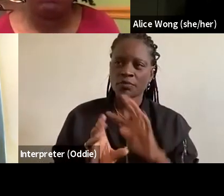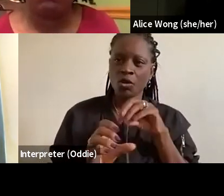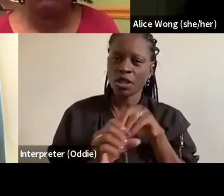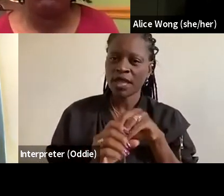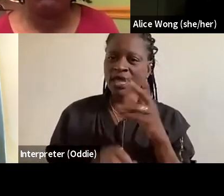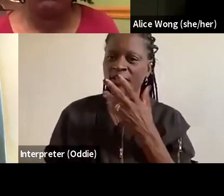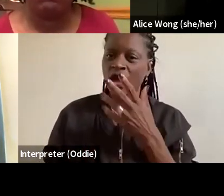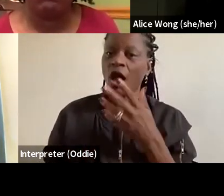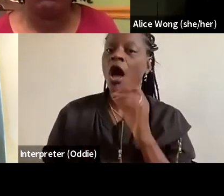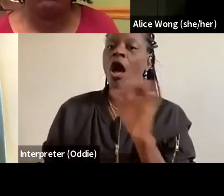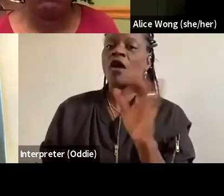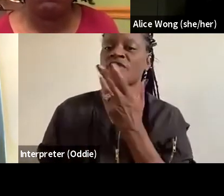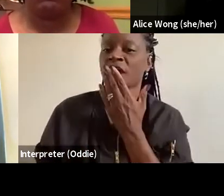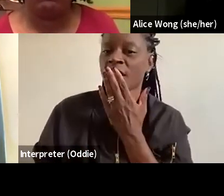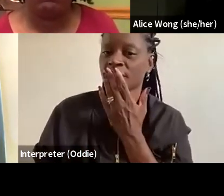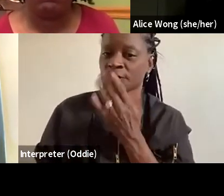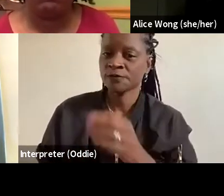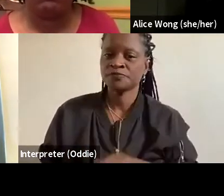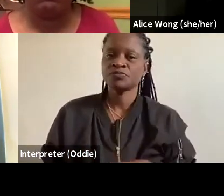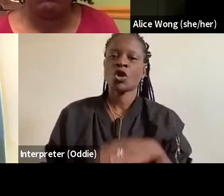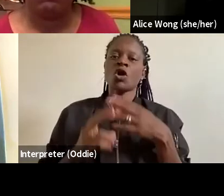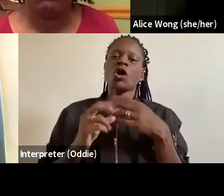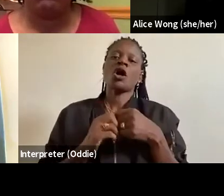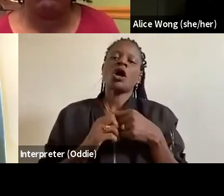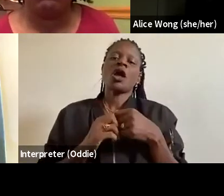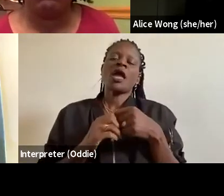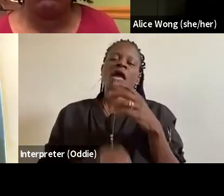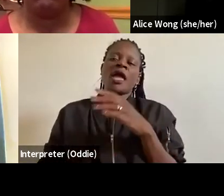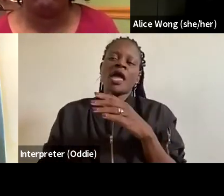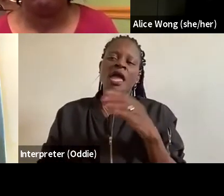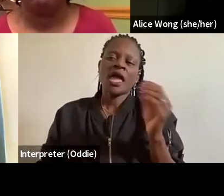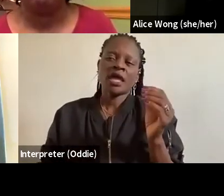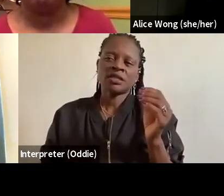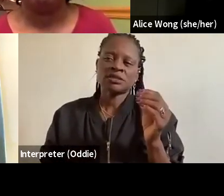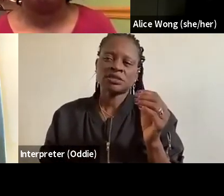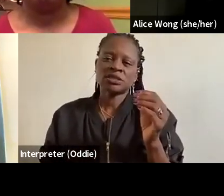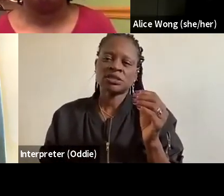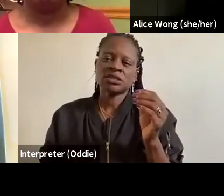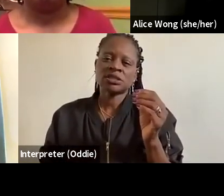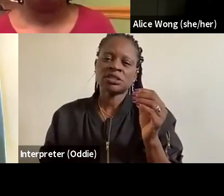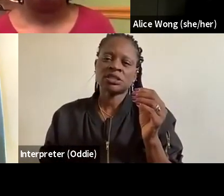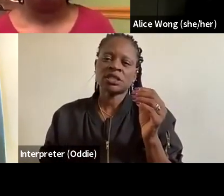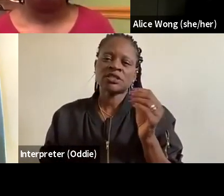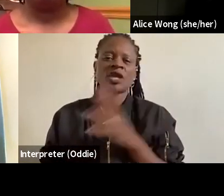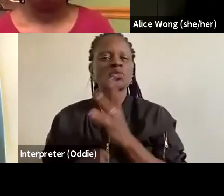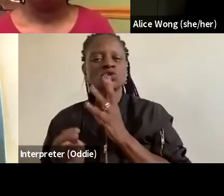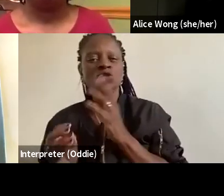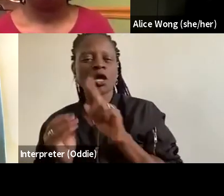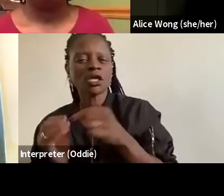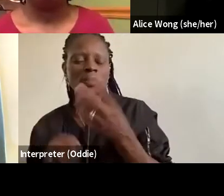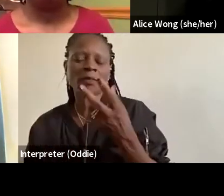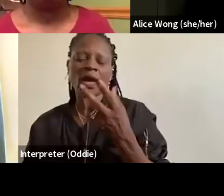Color, looking back and looking forward, you know, about what is disability rights and